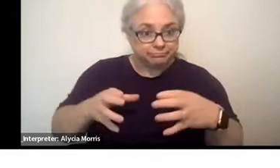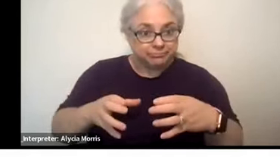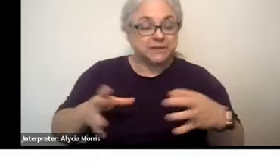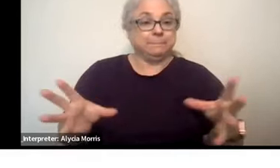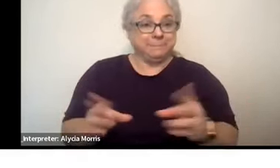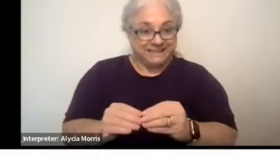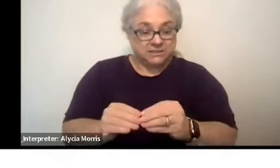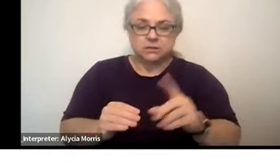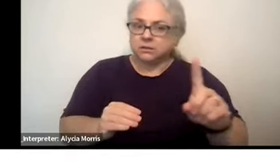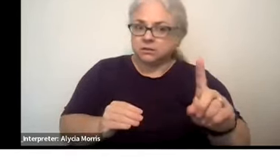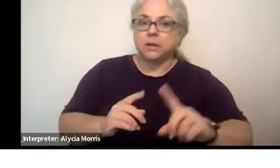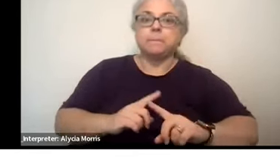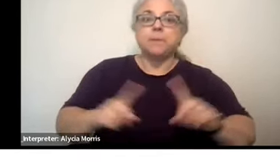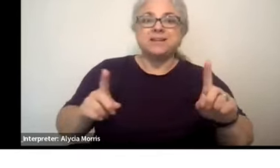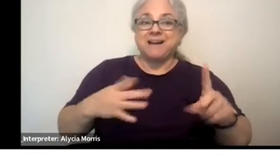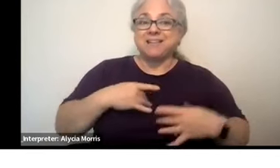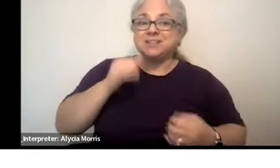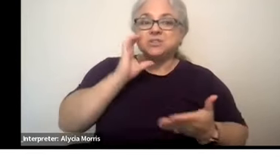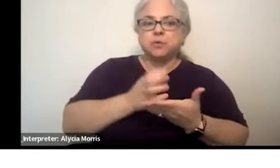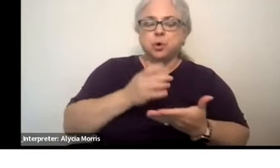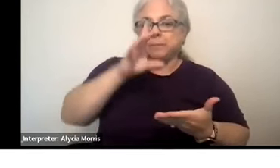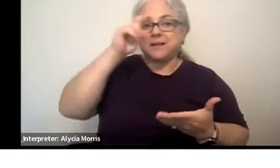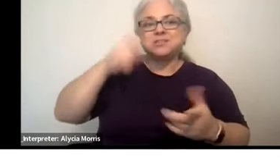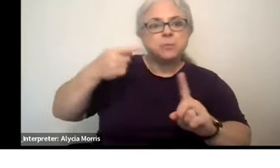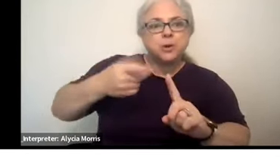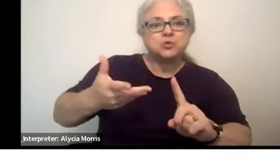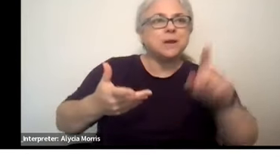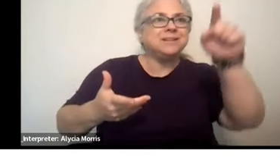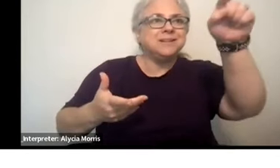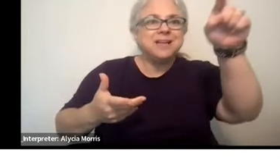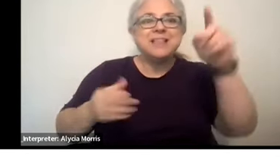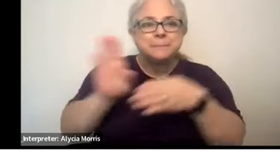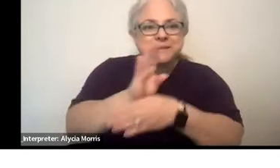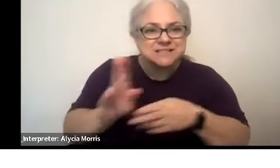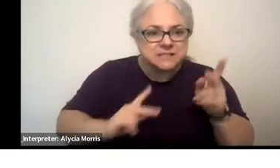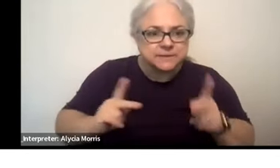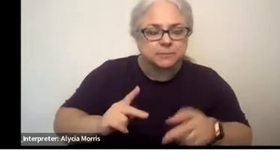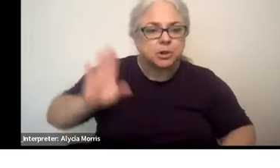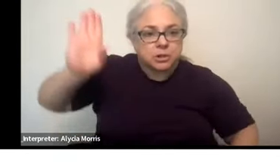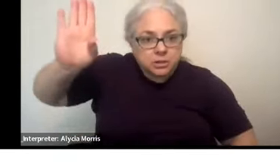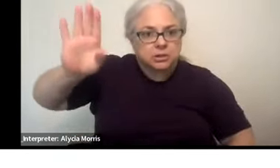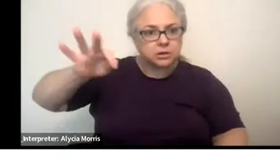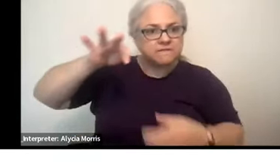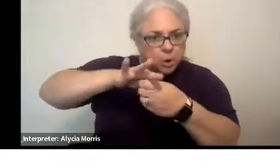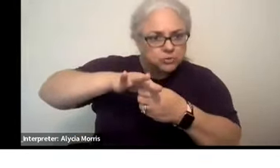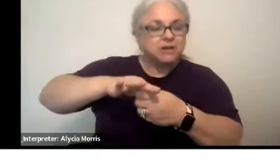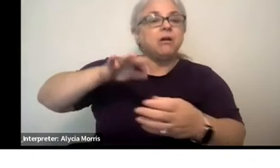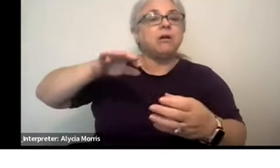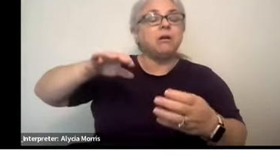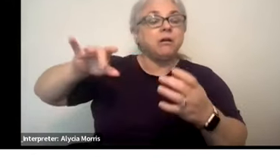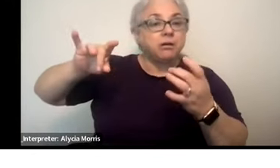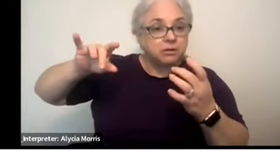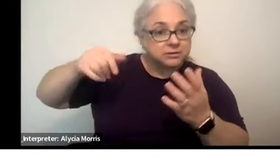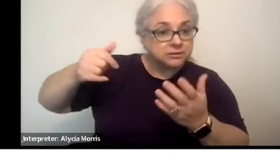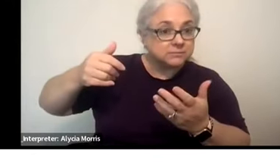people be the main people that are communicating and voting. And you can see them around the U.